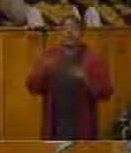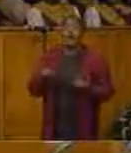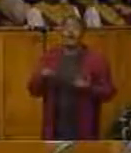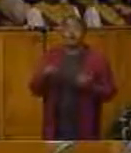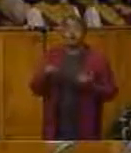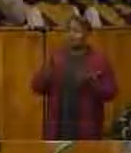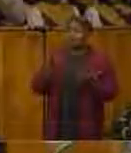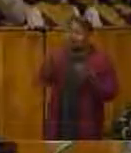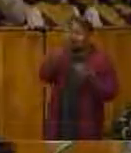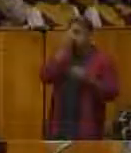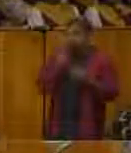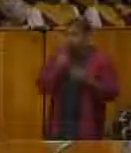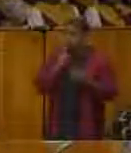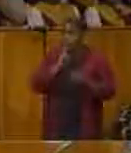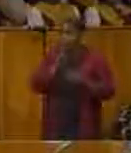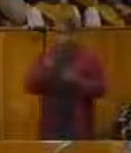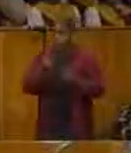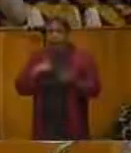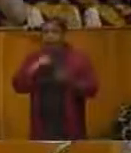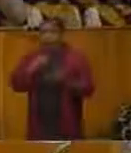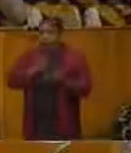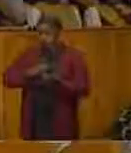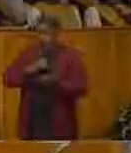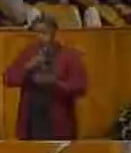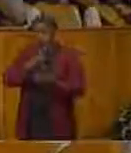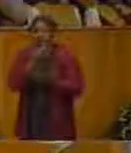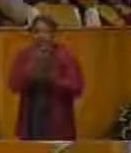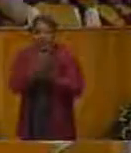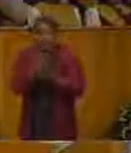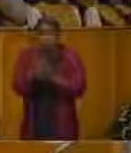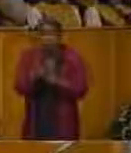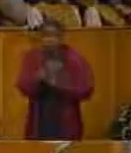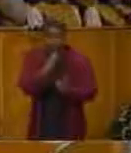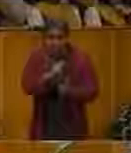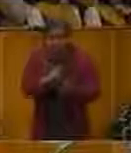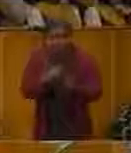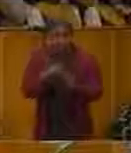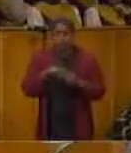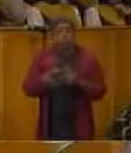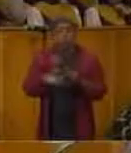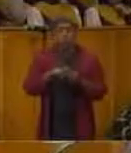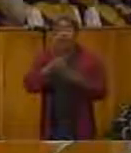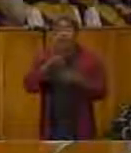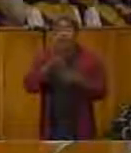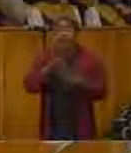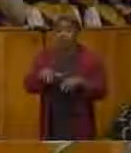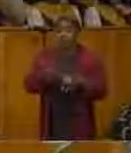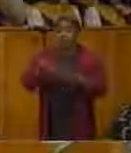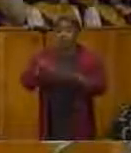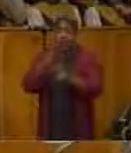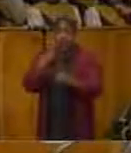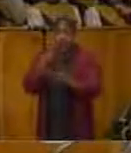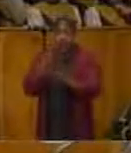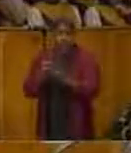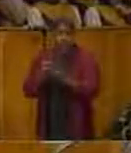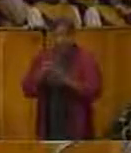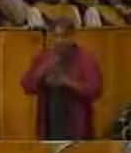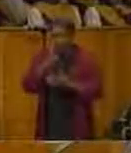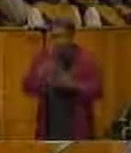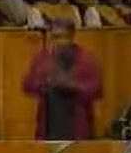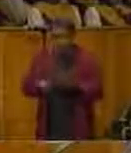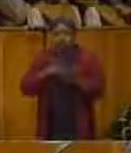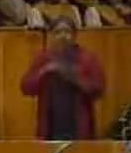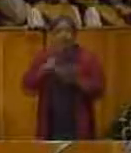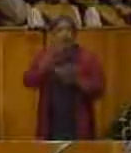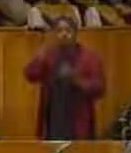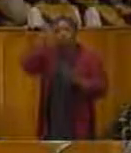something real quick. I am not a financial planner. I've never taken a class in economics. I don't